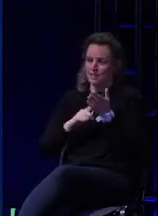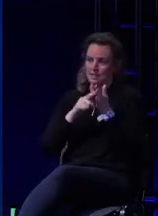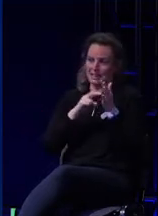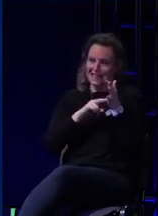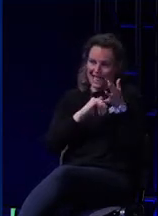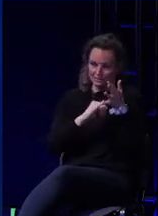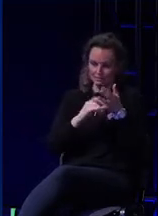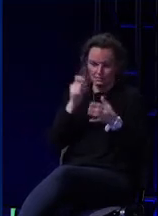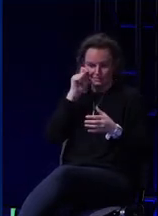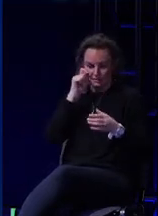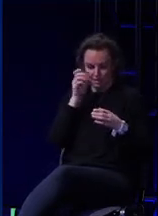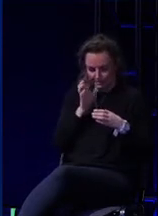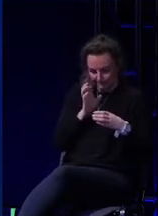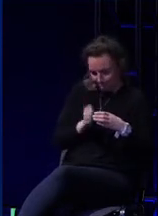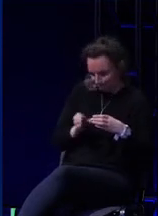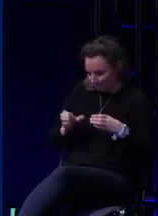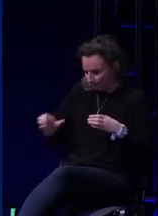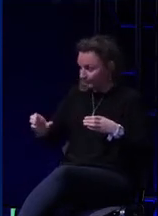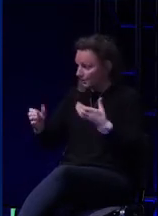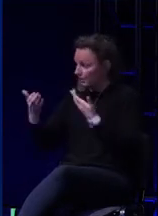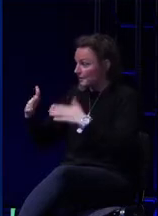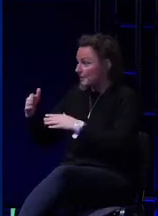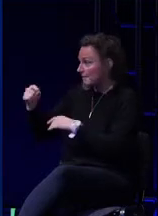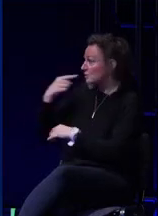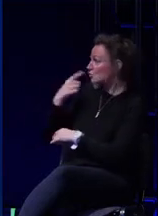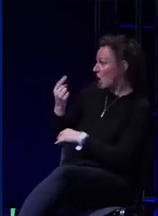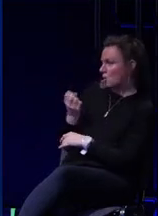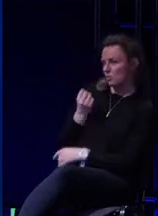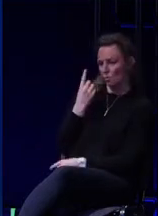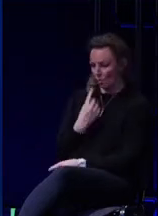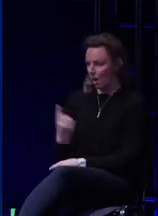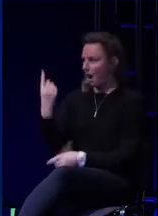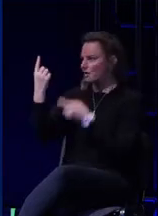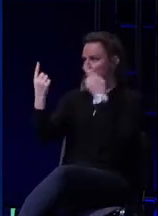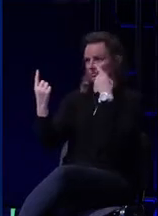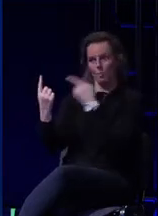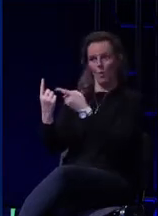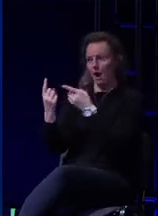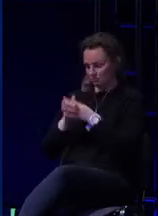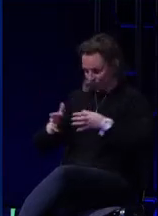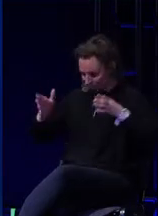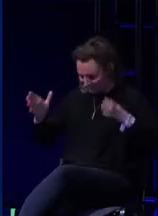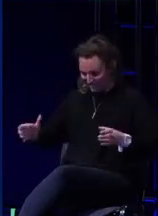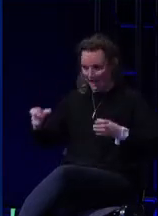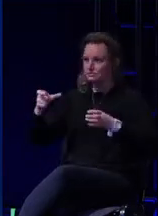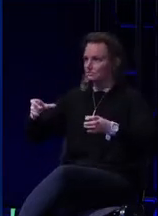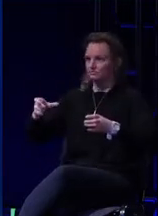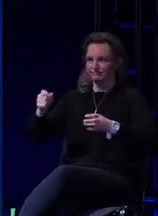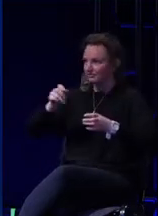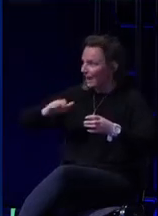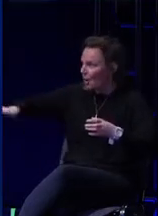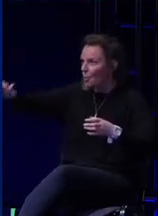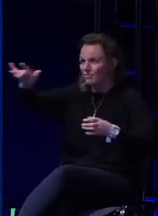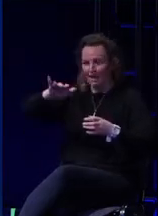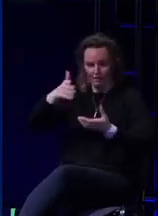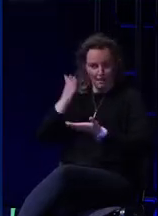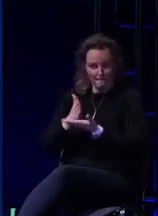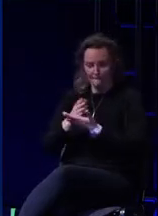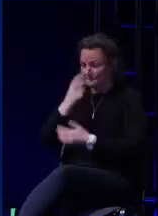told by the people that we're renting them from. There's only one in existence. There's only one set, and they're very old, and they